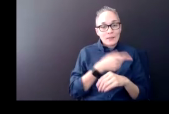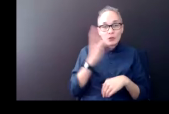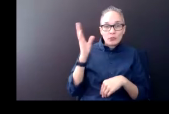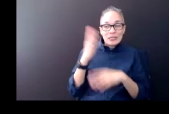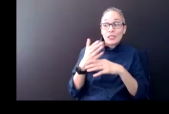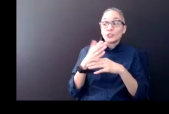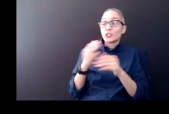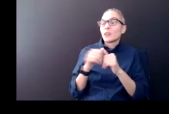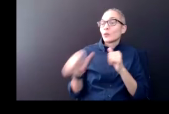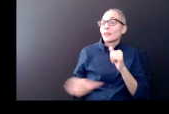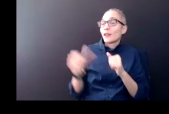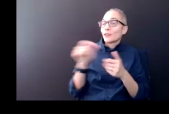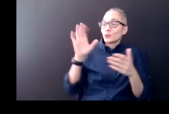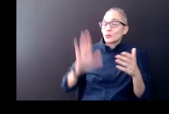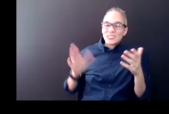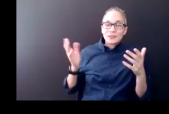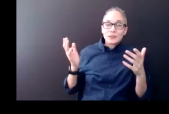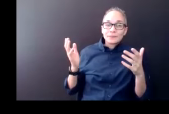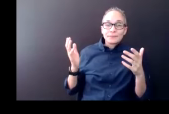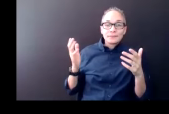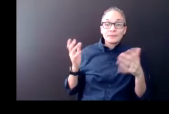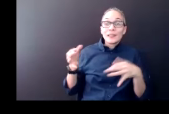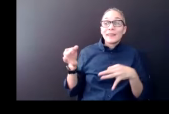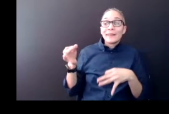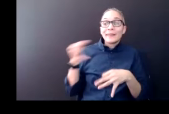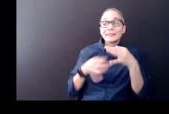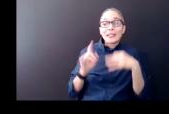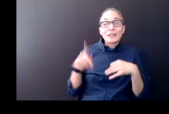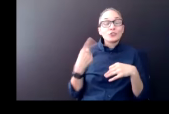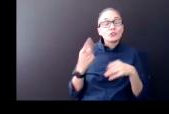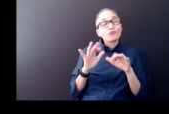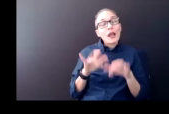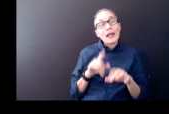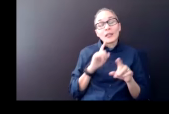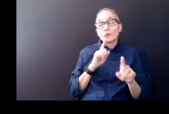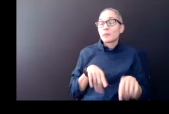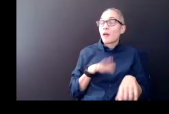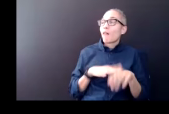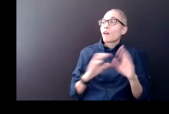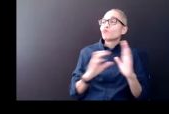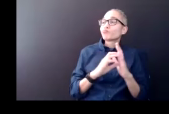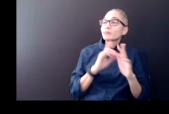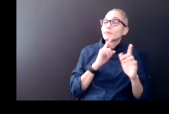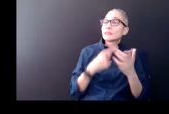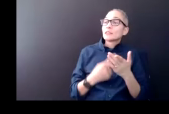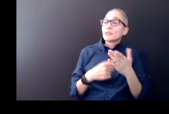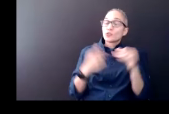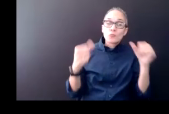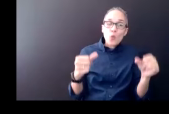other students, which instead of just having them write out a response on a discussion board, they had